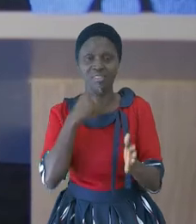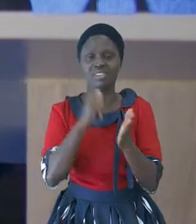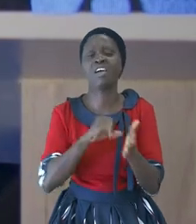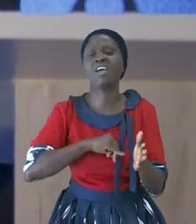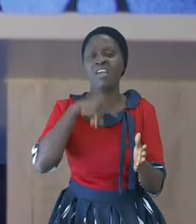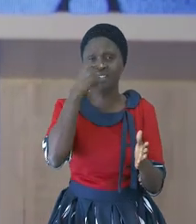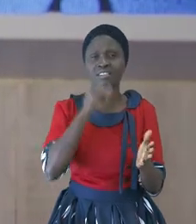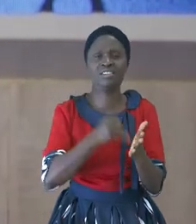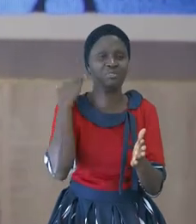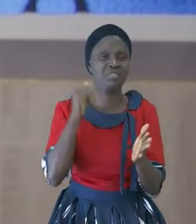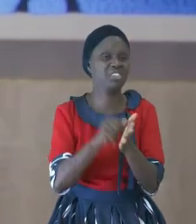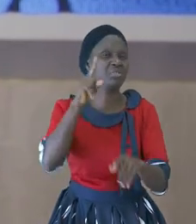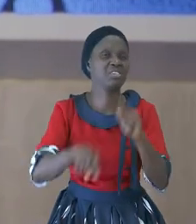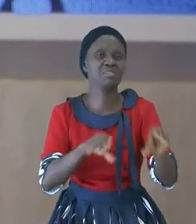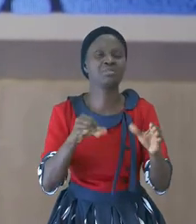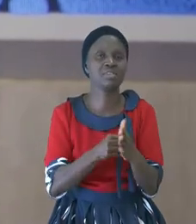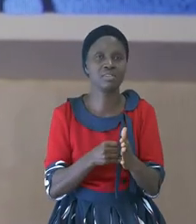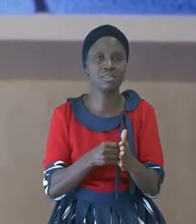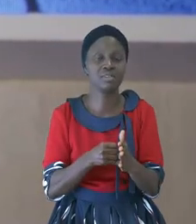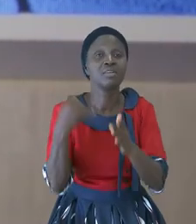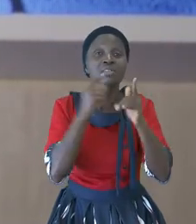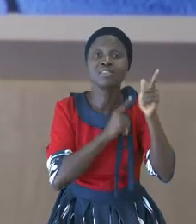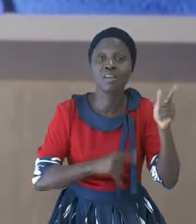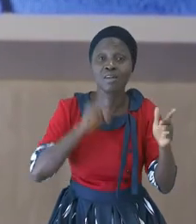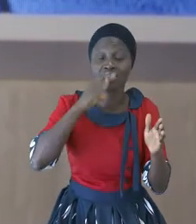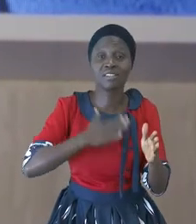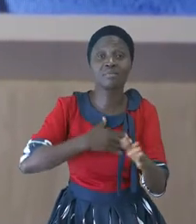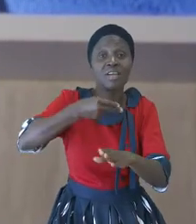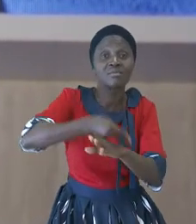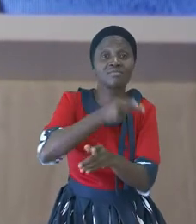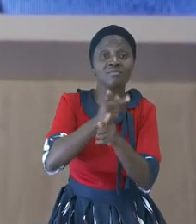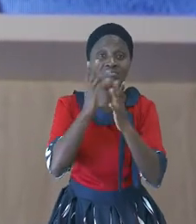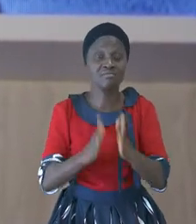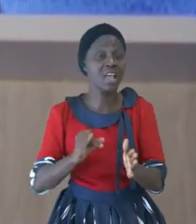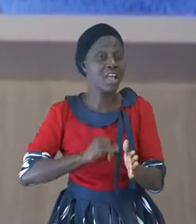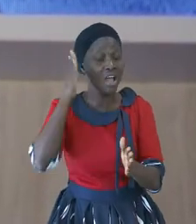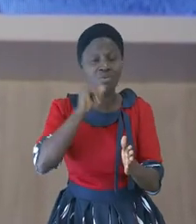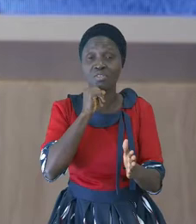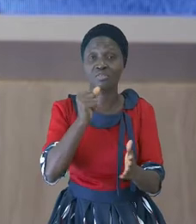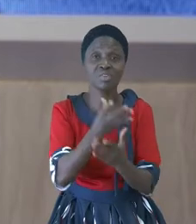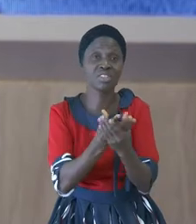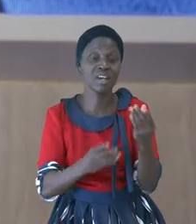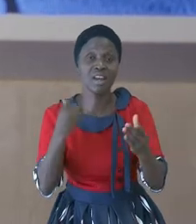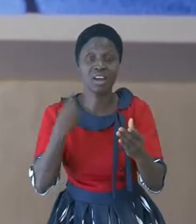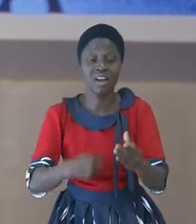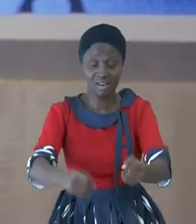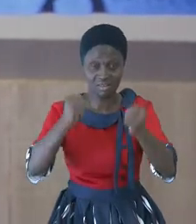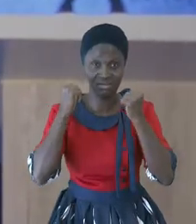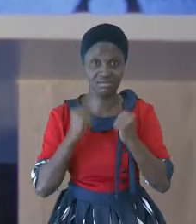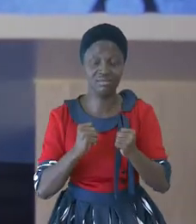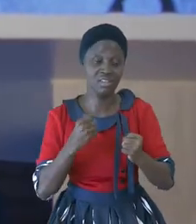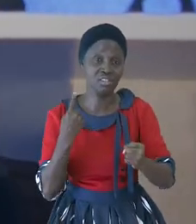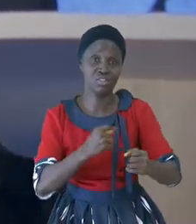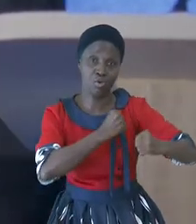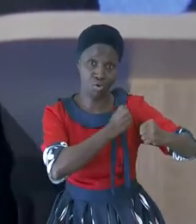end of life. The Lord is my shepherd, I will not lack the tough-mindedness and the tenacity that will help me